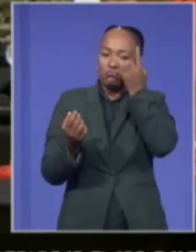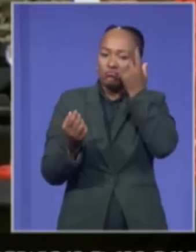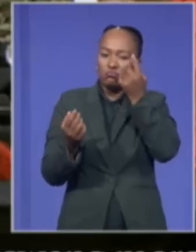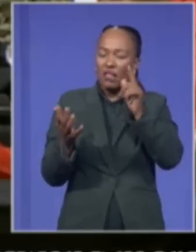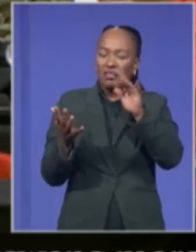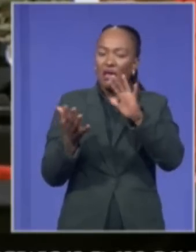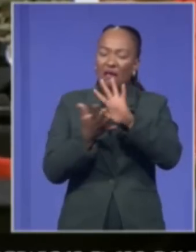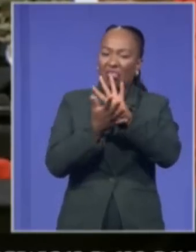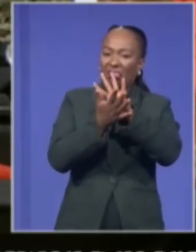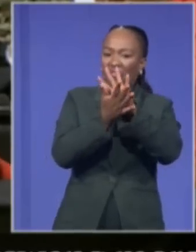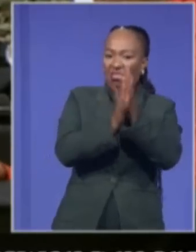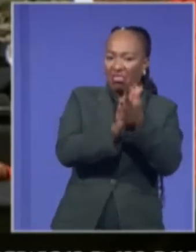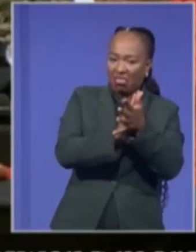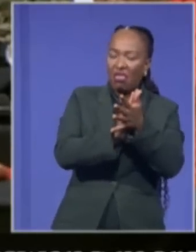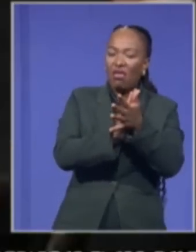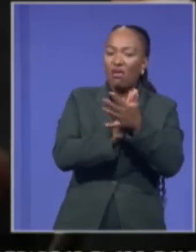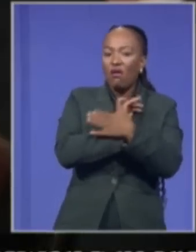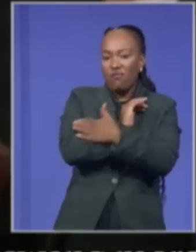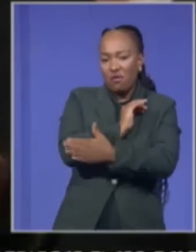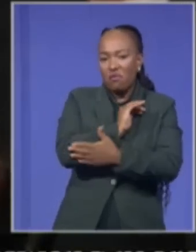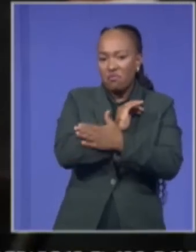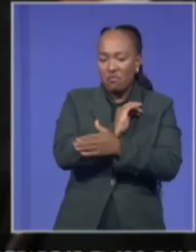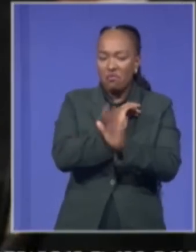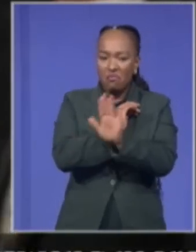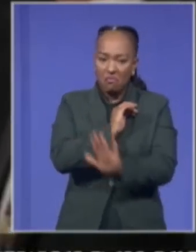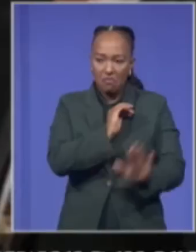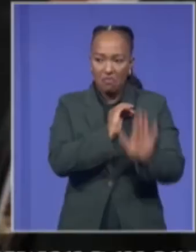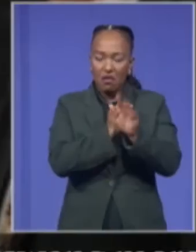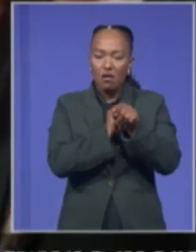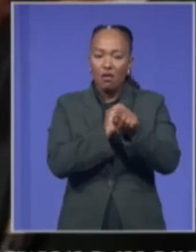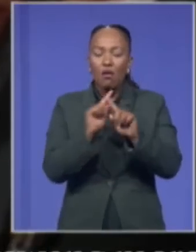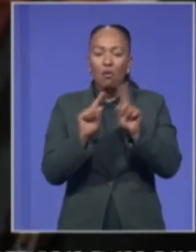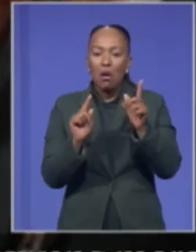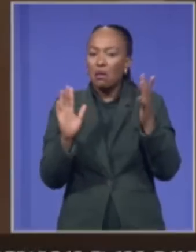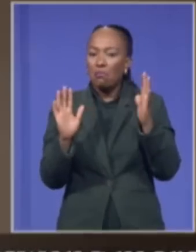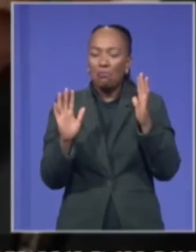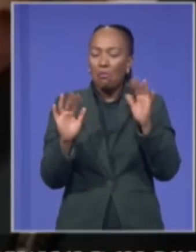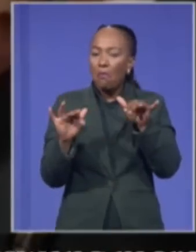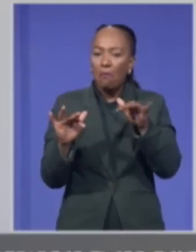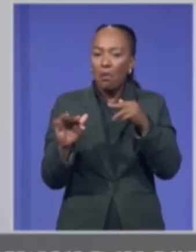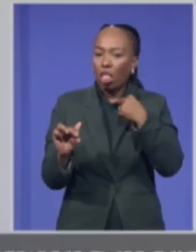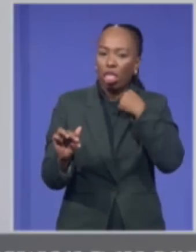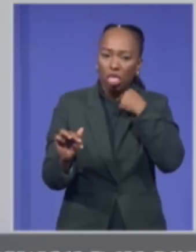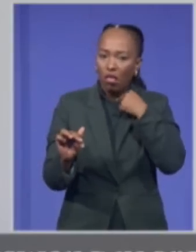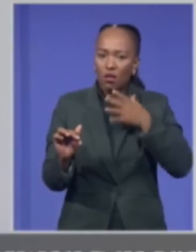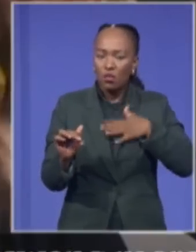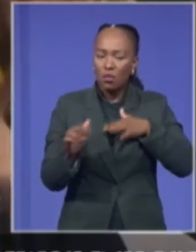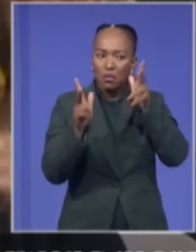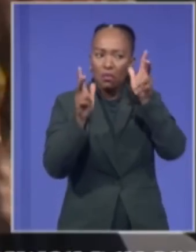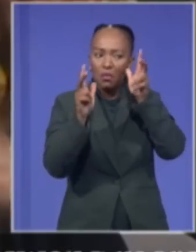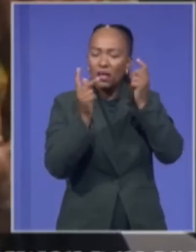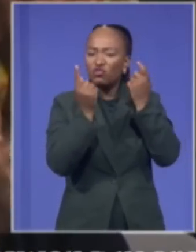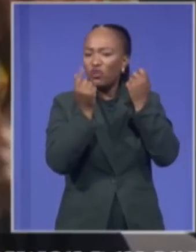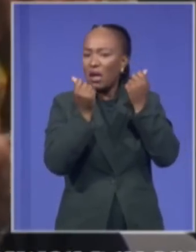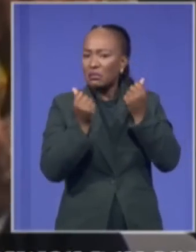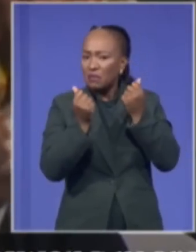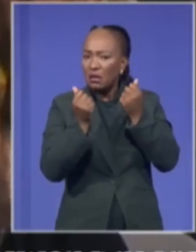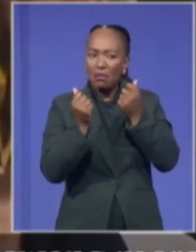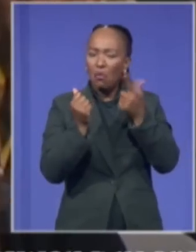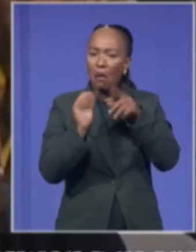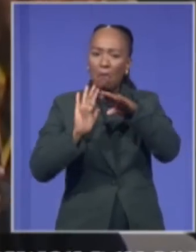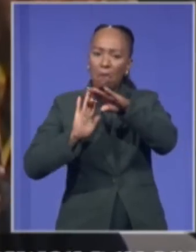ba itlholago go setšhaba ge ba ganela setšhaba gore se kwe gore tša mašhelene di eme jwang ene